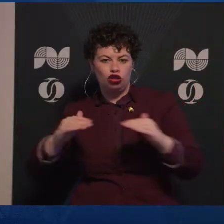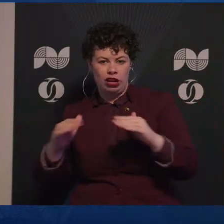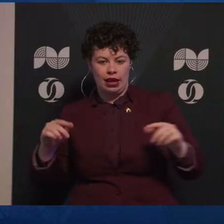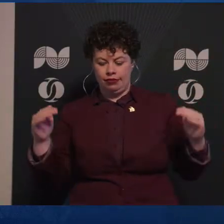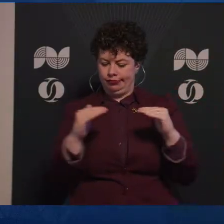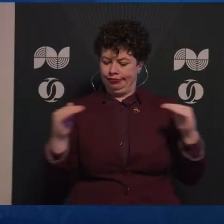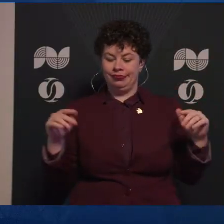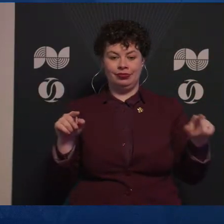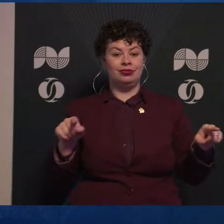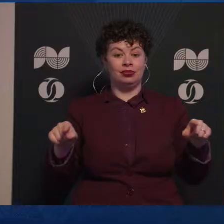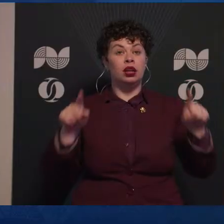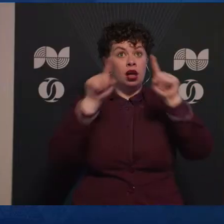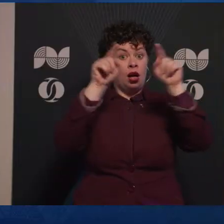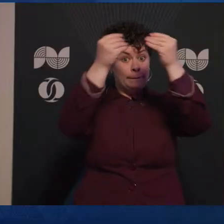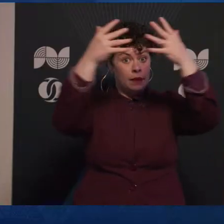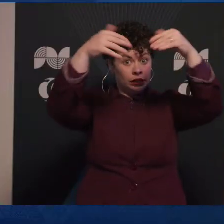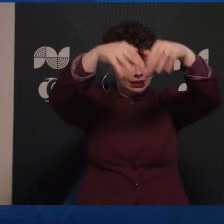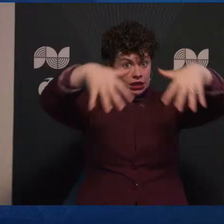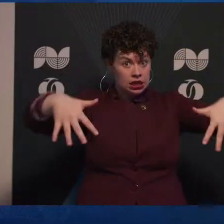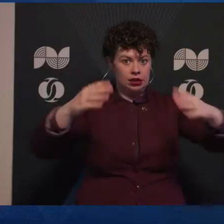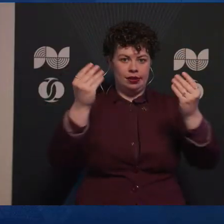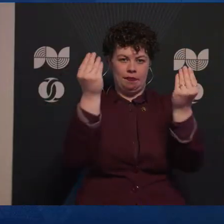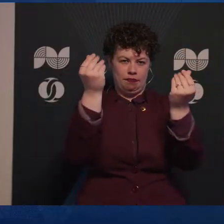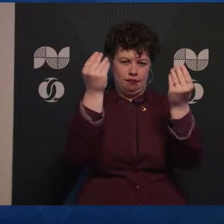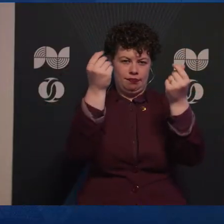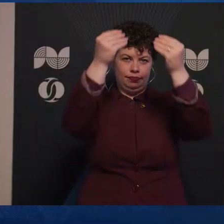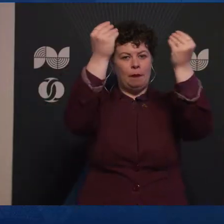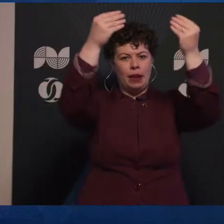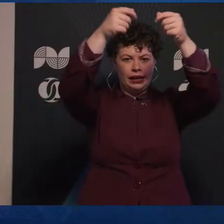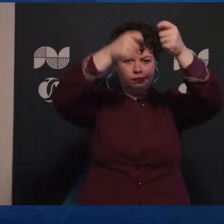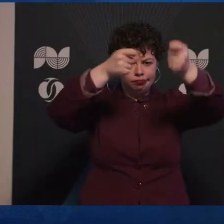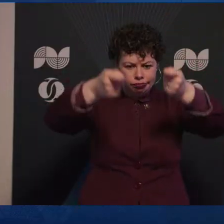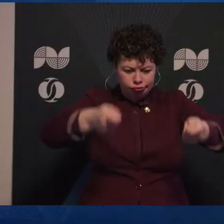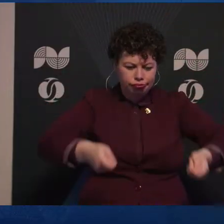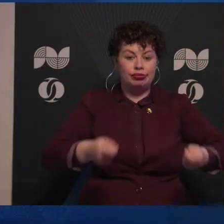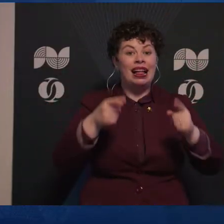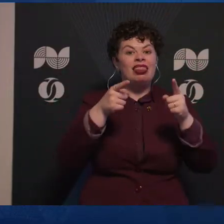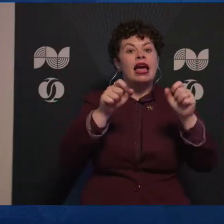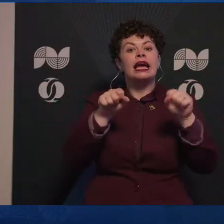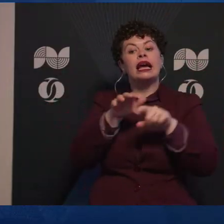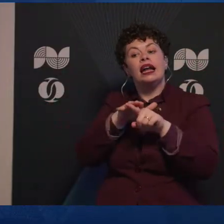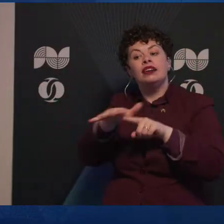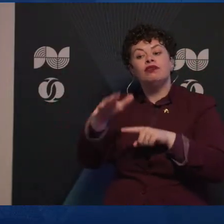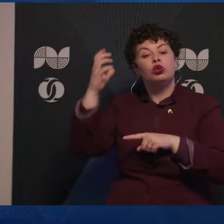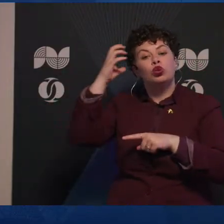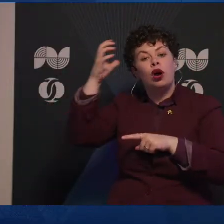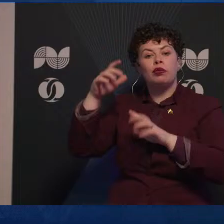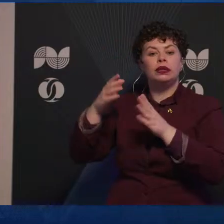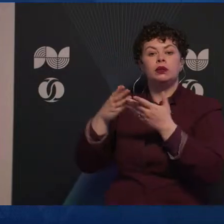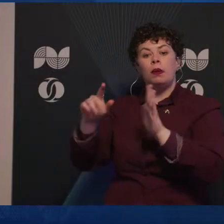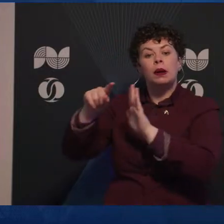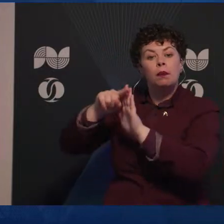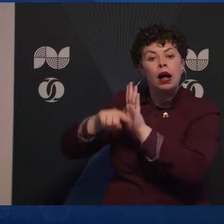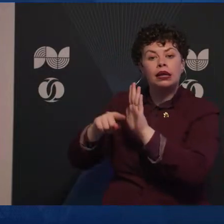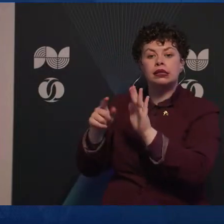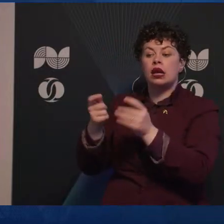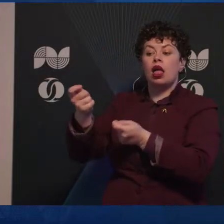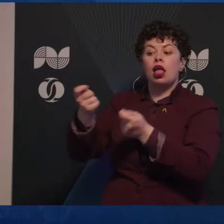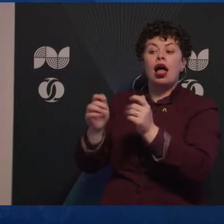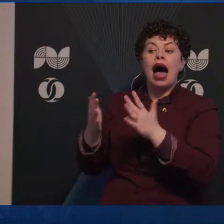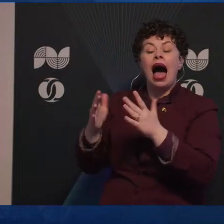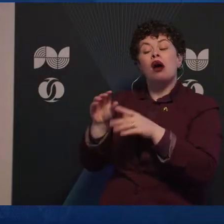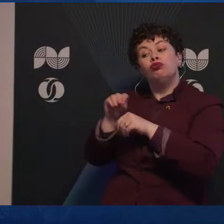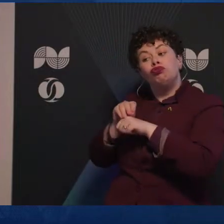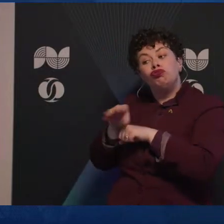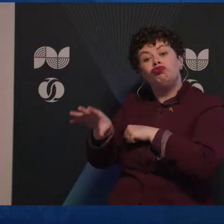have is that they have a natural access into the public policy domain, into sort of regulatory reform,